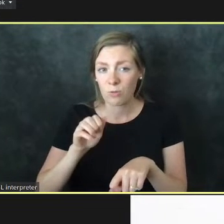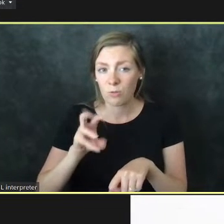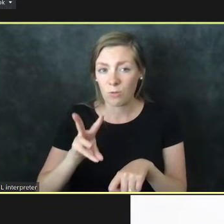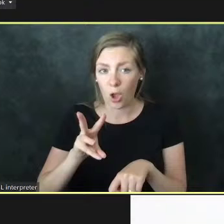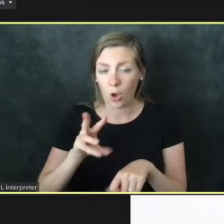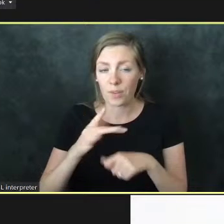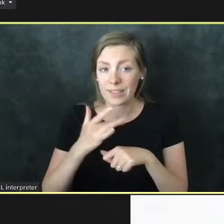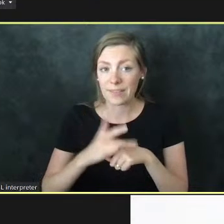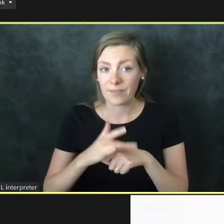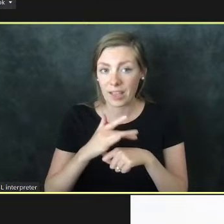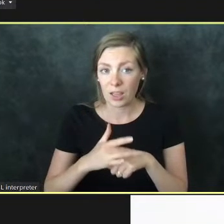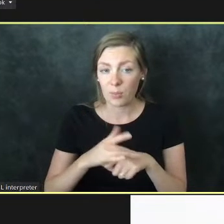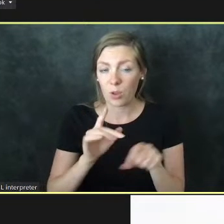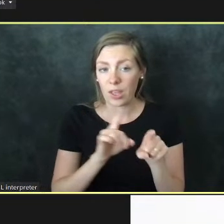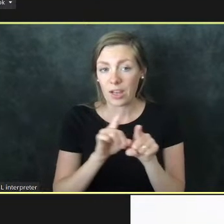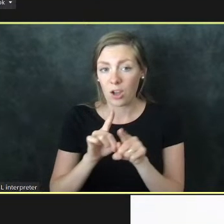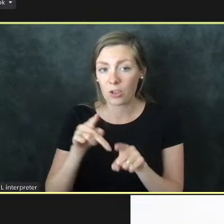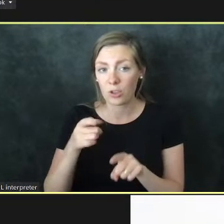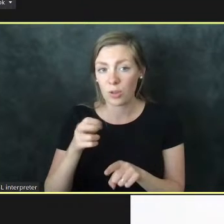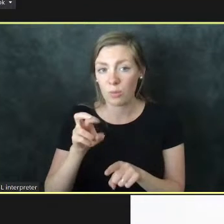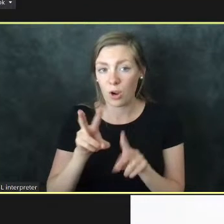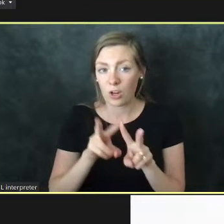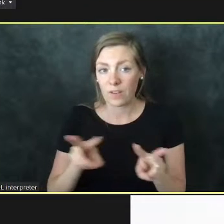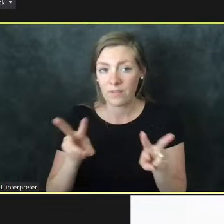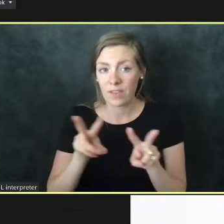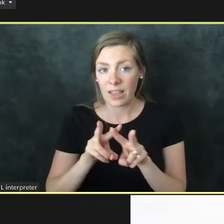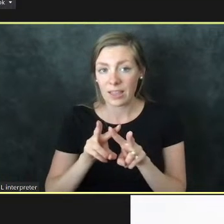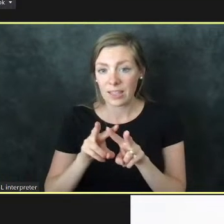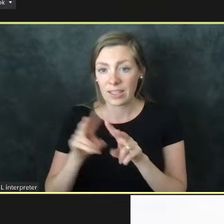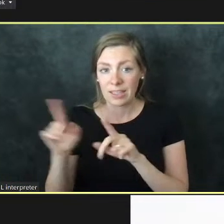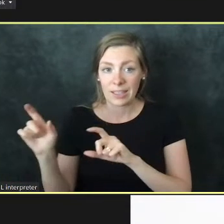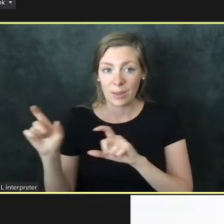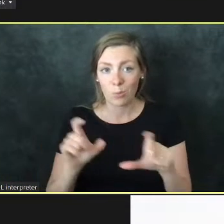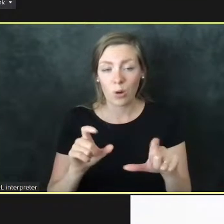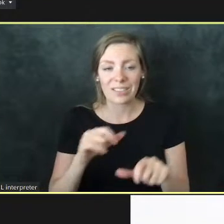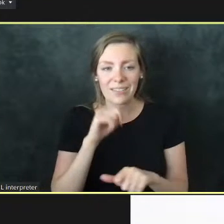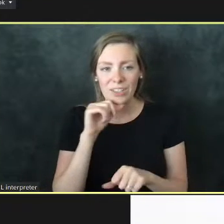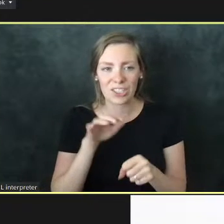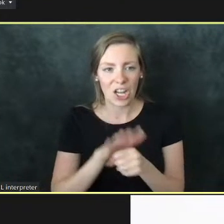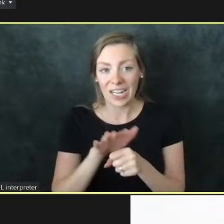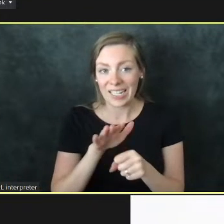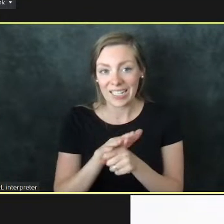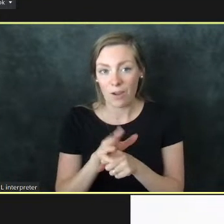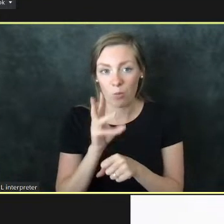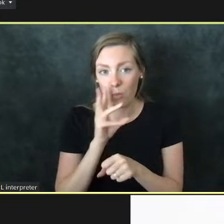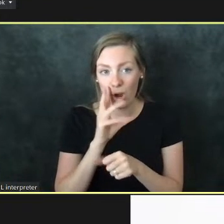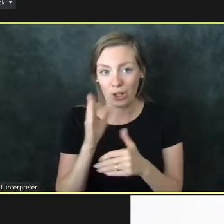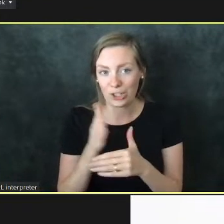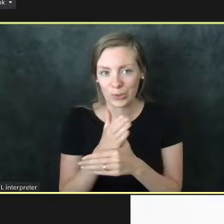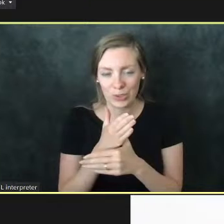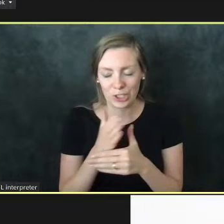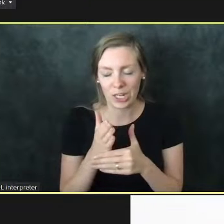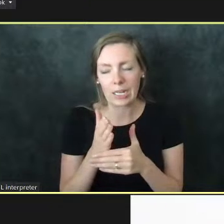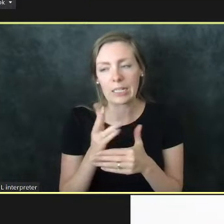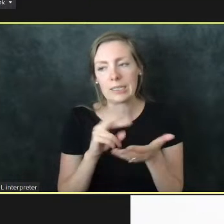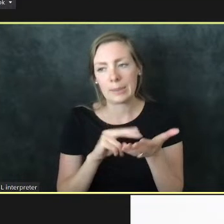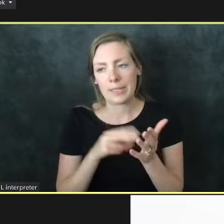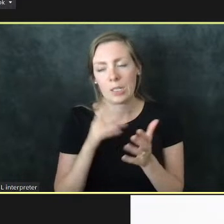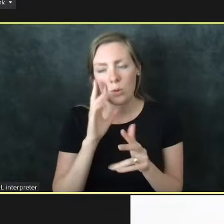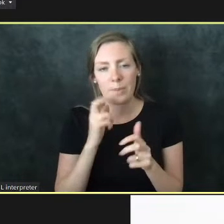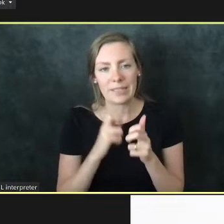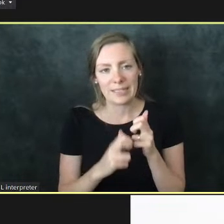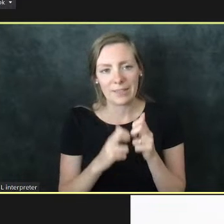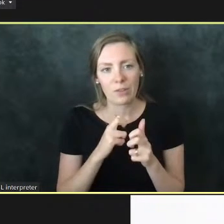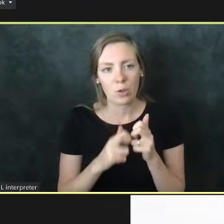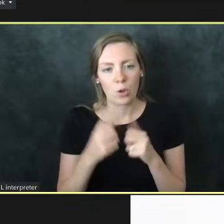those Potter Valley project imports. And if un proyecto que there's está not enough water to share, it's going to be very No. difficult partir va a ser